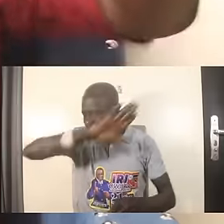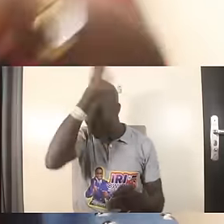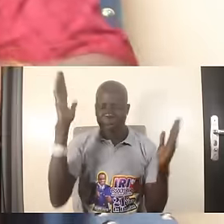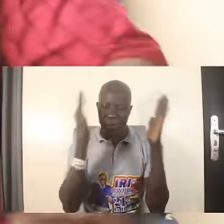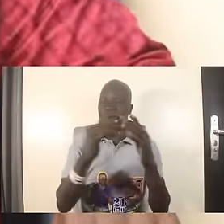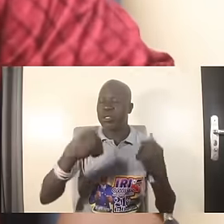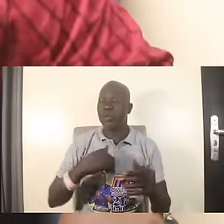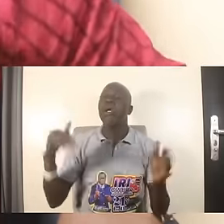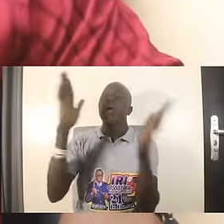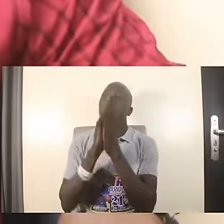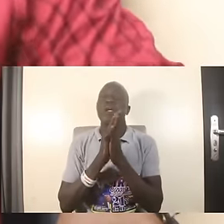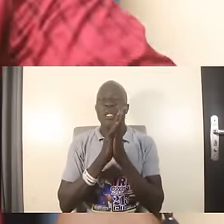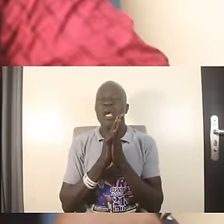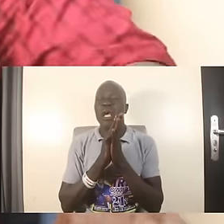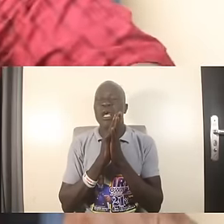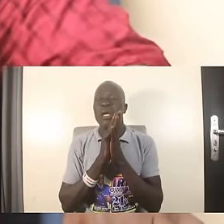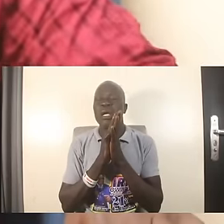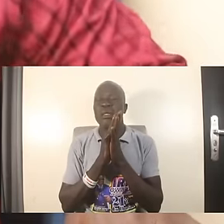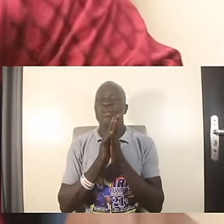Release the power.